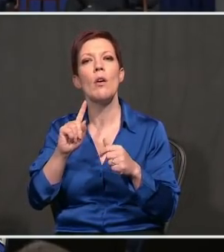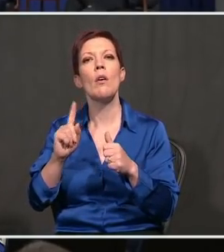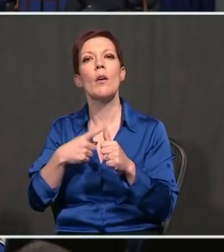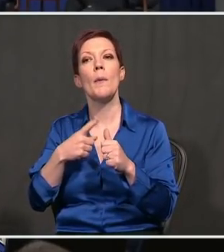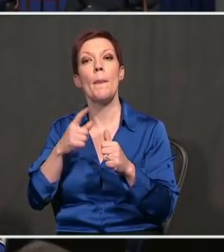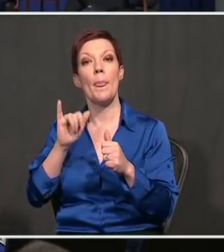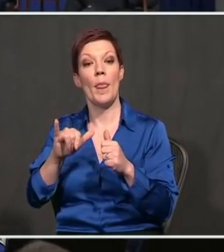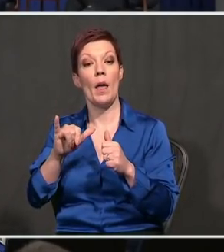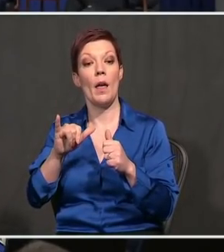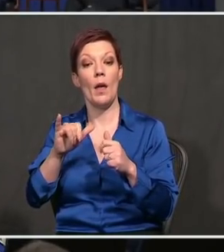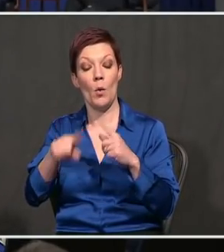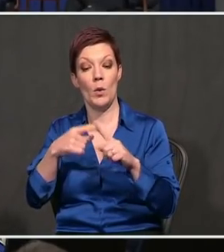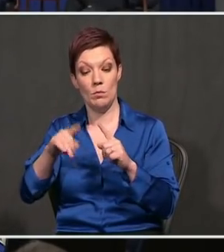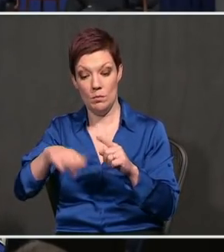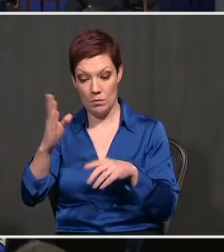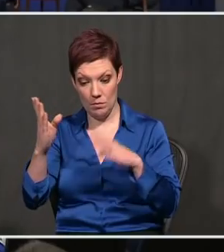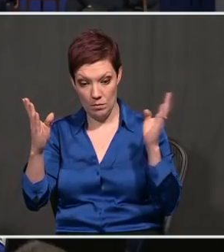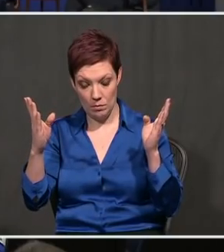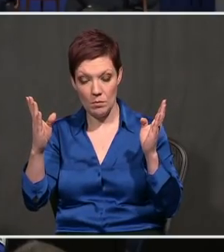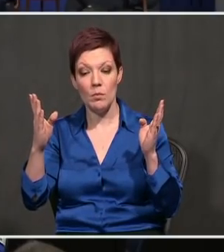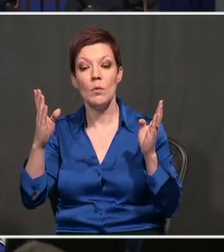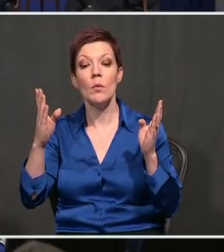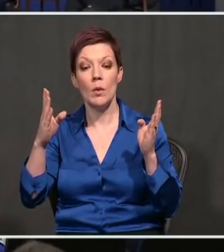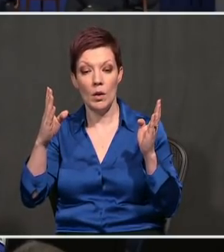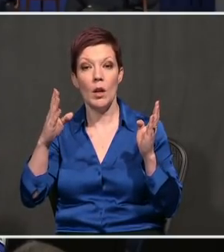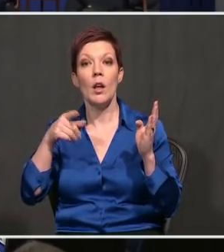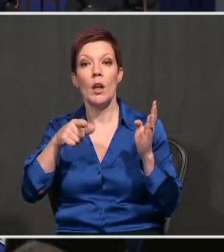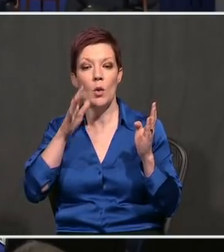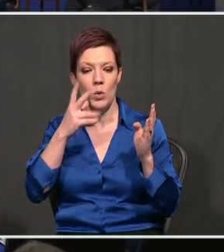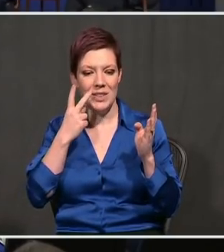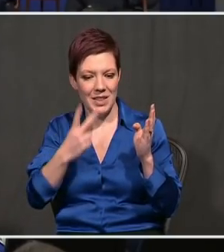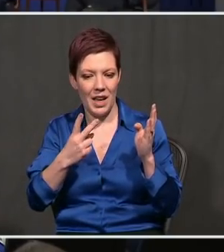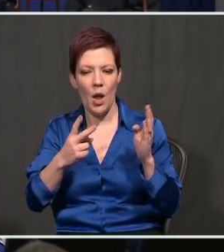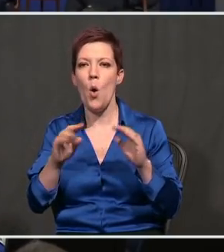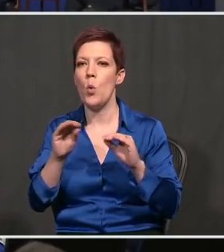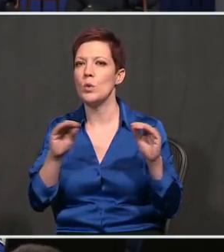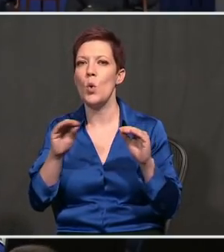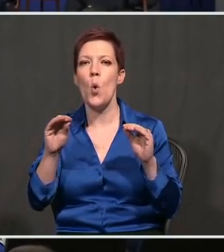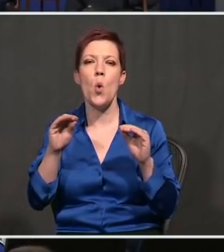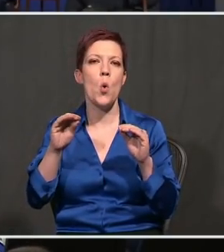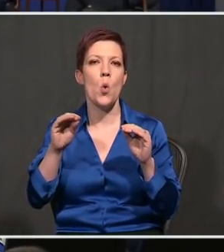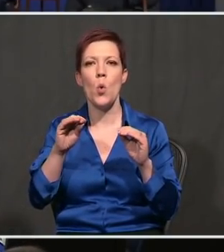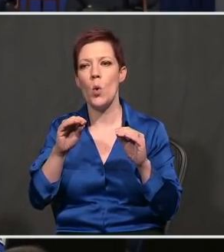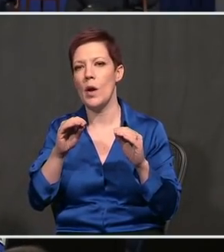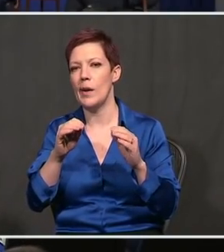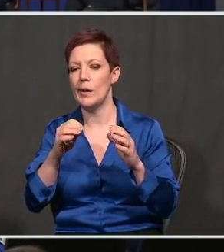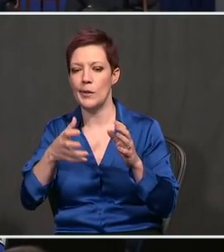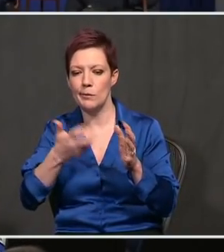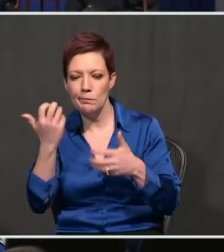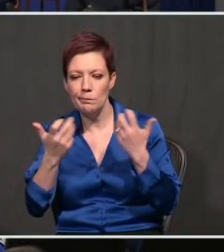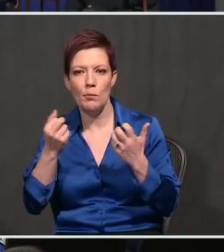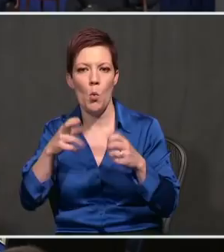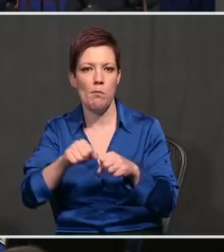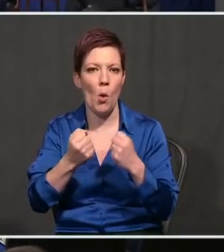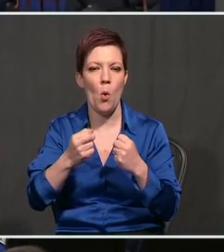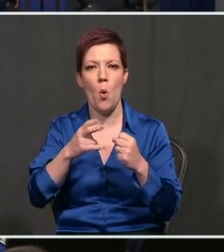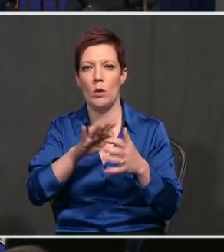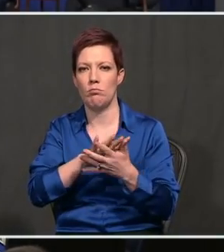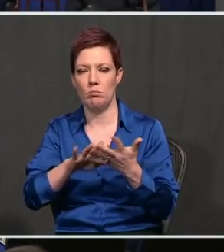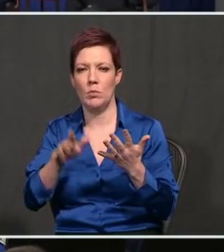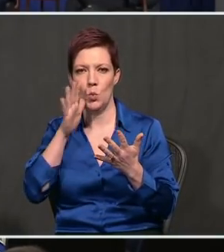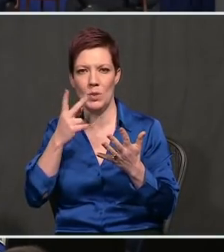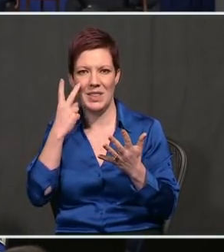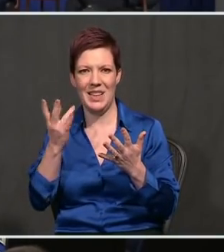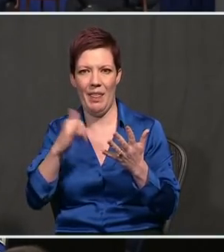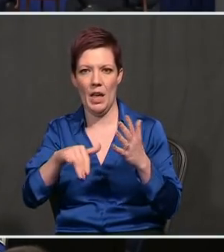site of administration sees when they open it up is that there was no excursion on that product. And so that is the program. We are ready to start shipping